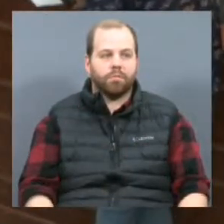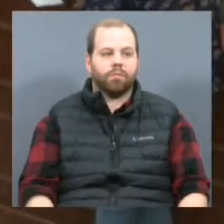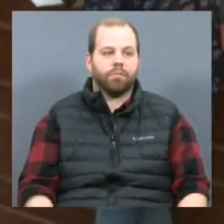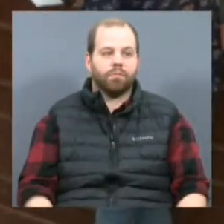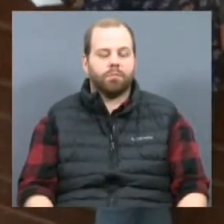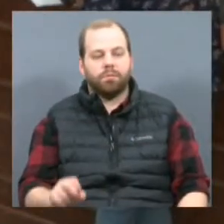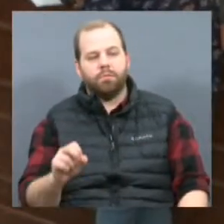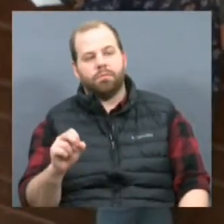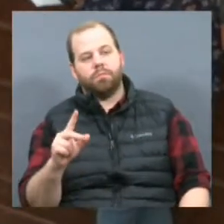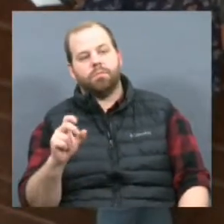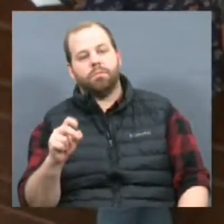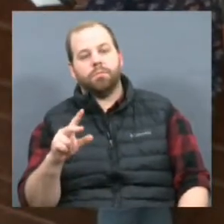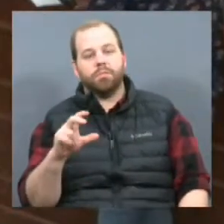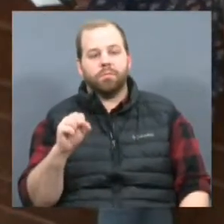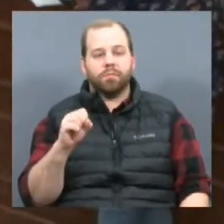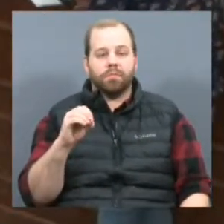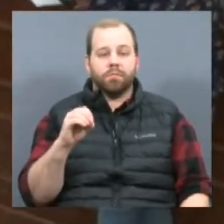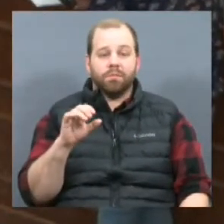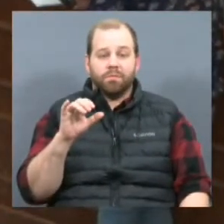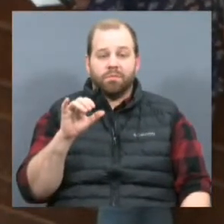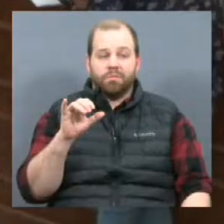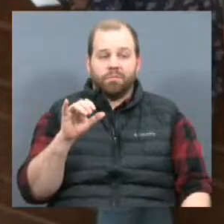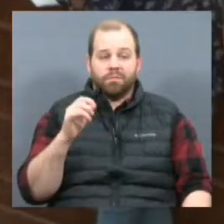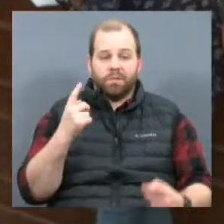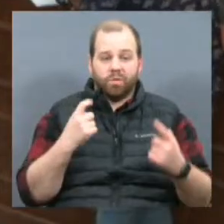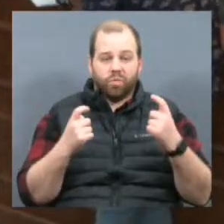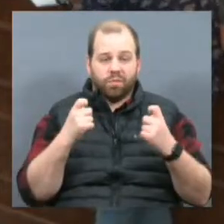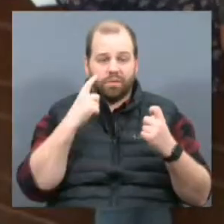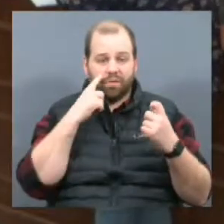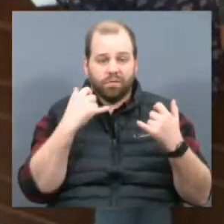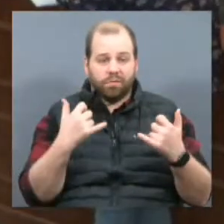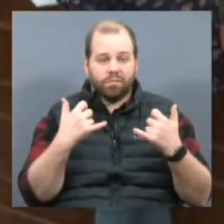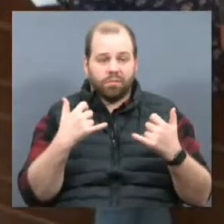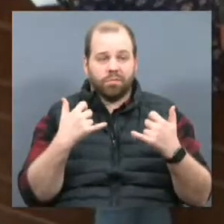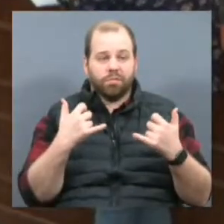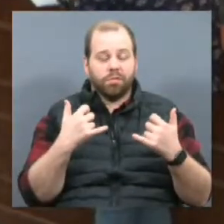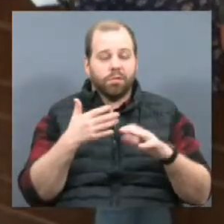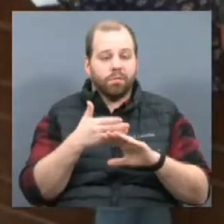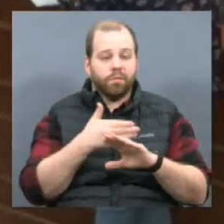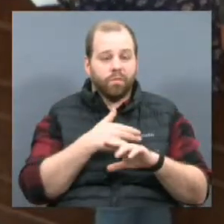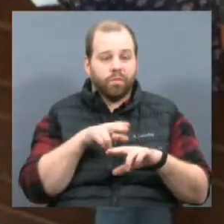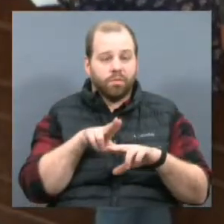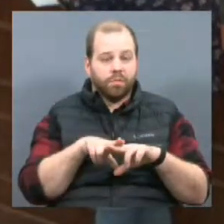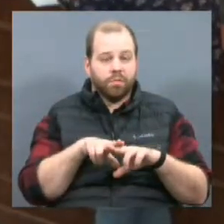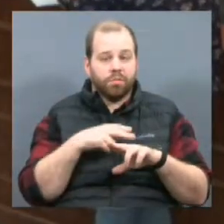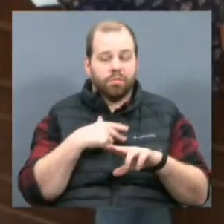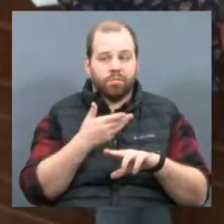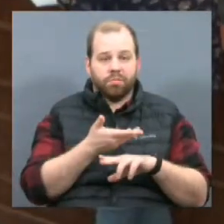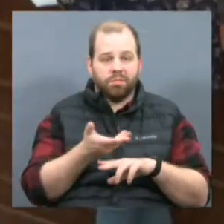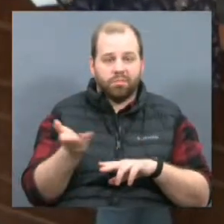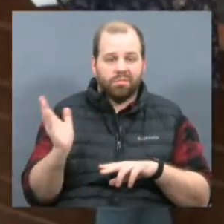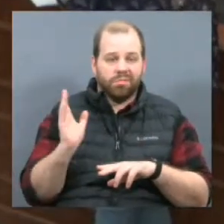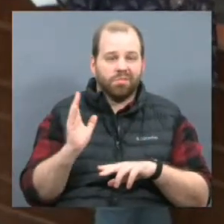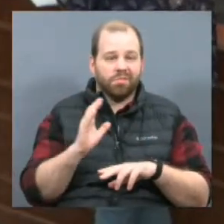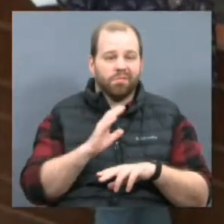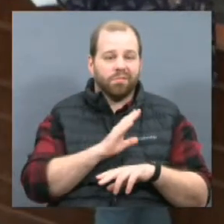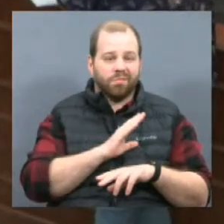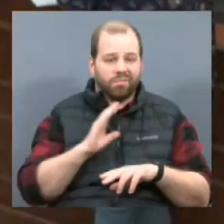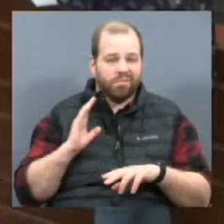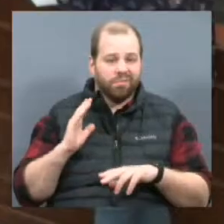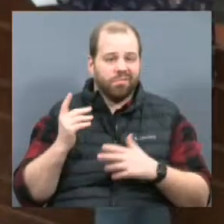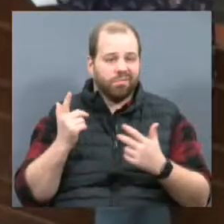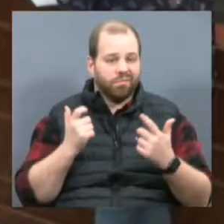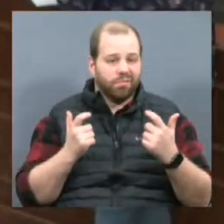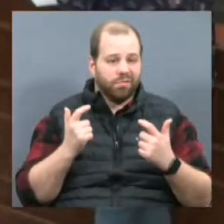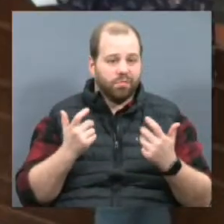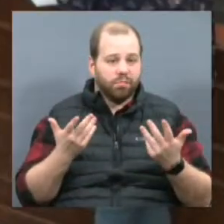All right. So that's the only questions at this particular time. Before you take your seat, Ms. Williams, I'm going to open the floor up to the commissioners for any questions.